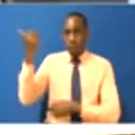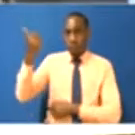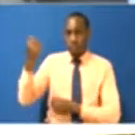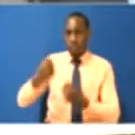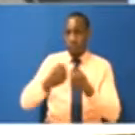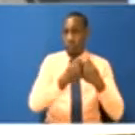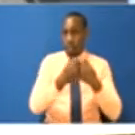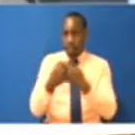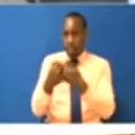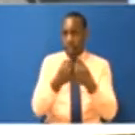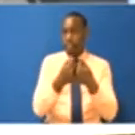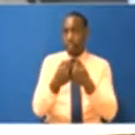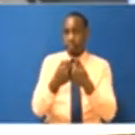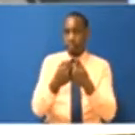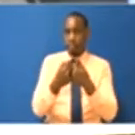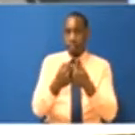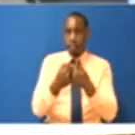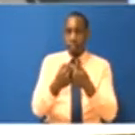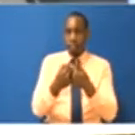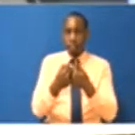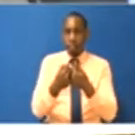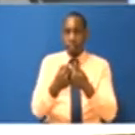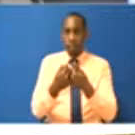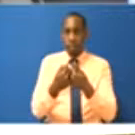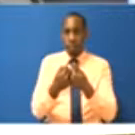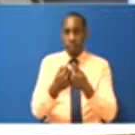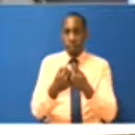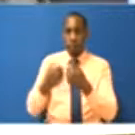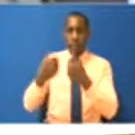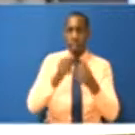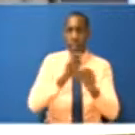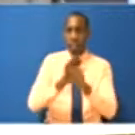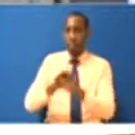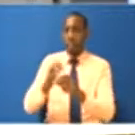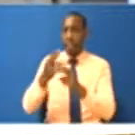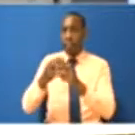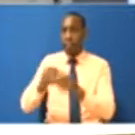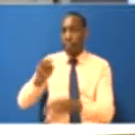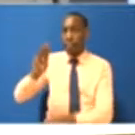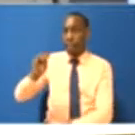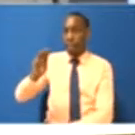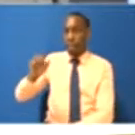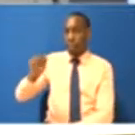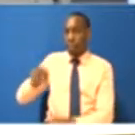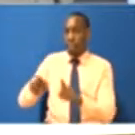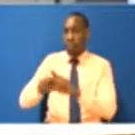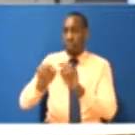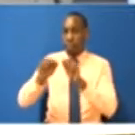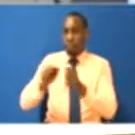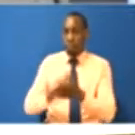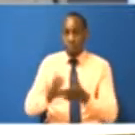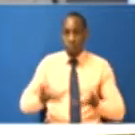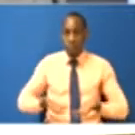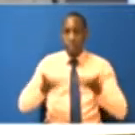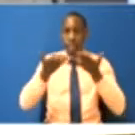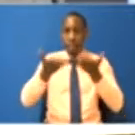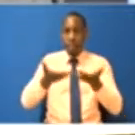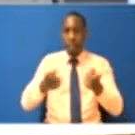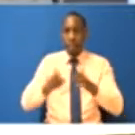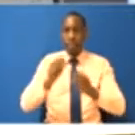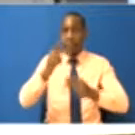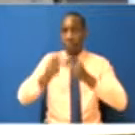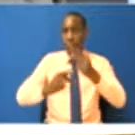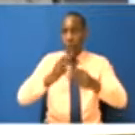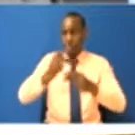quagmire that is packed with all sorts of crocodiles called mcs and and then be able to to still deliver on these